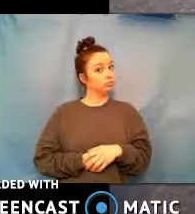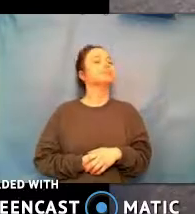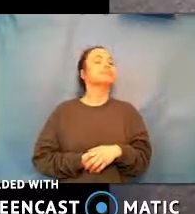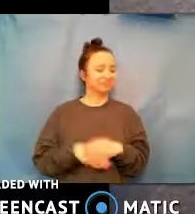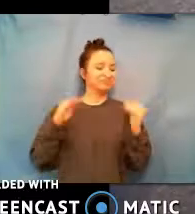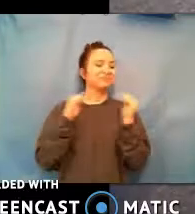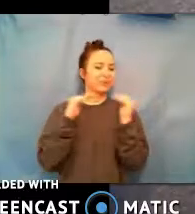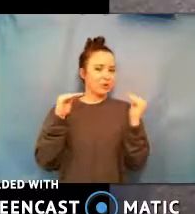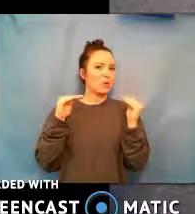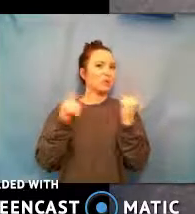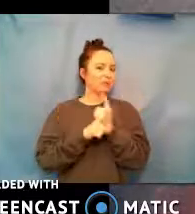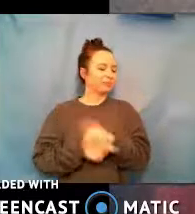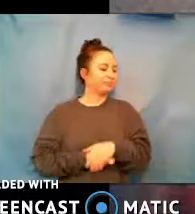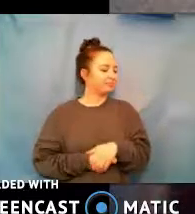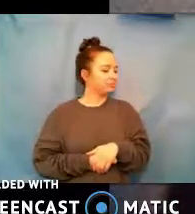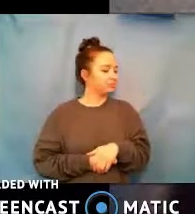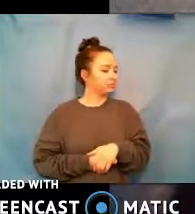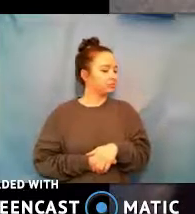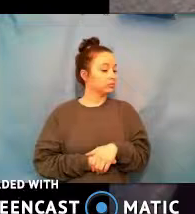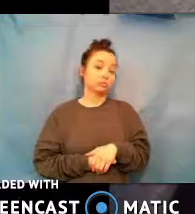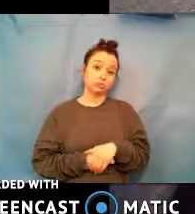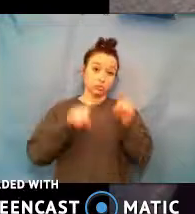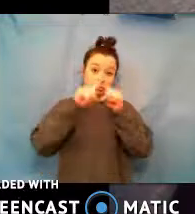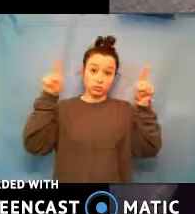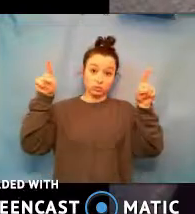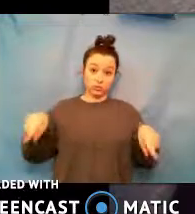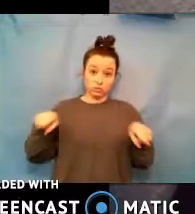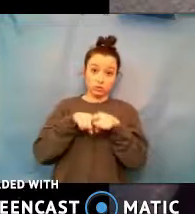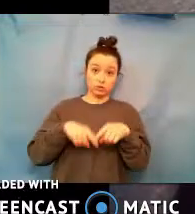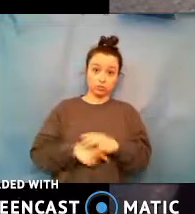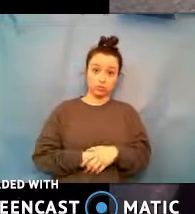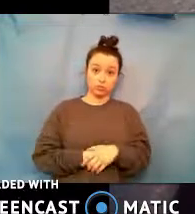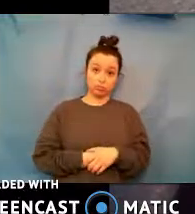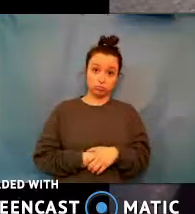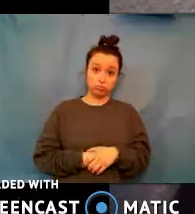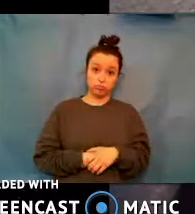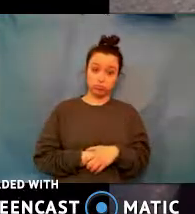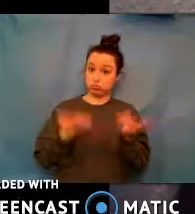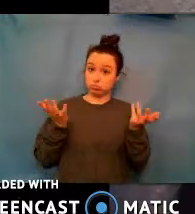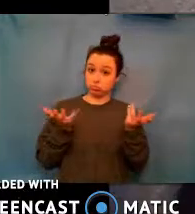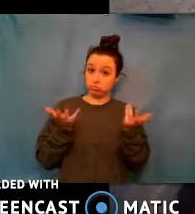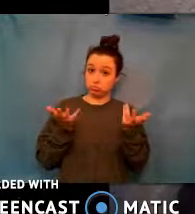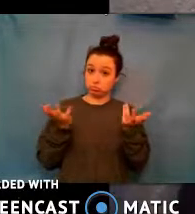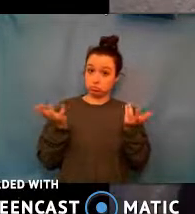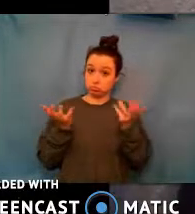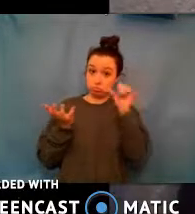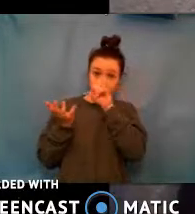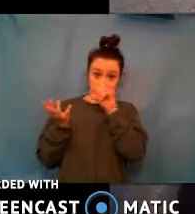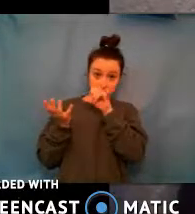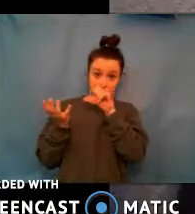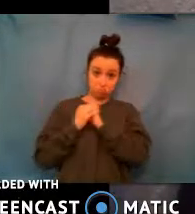it's equal. All right, let's look down here. What about this rectangle? Are these 2 pieces the